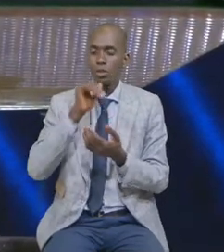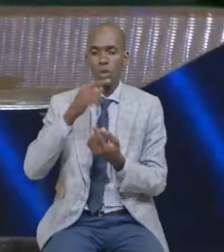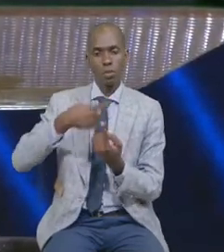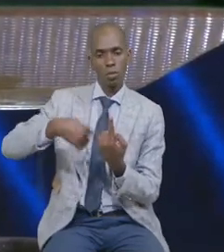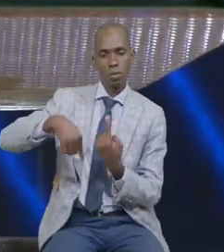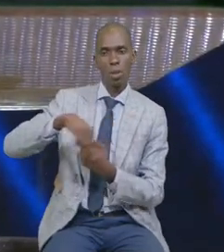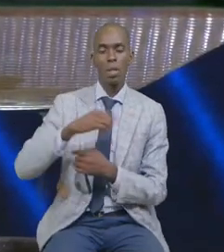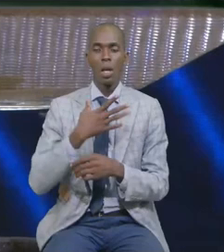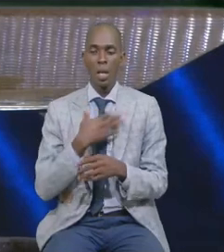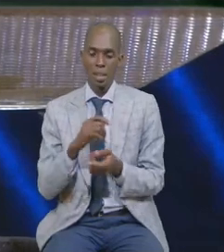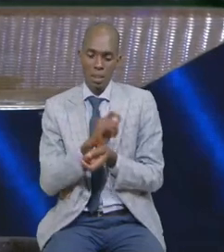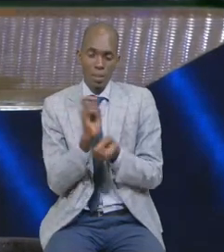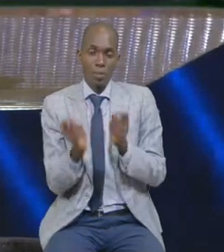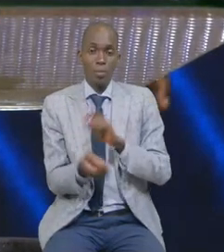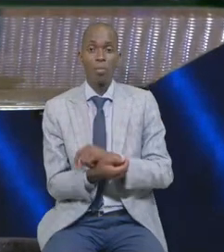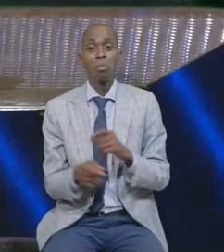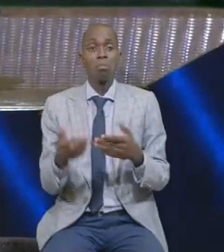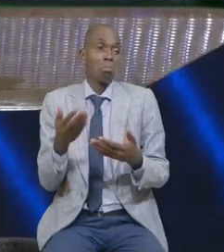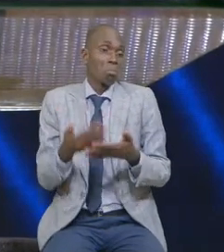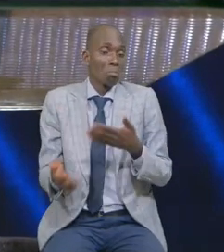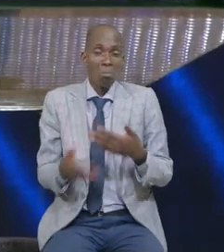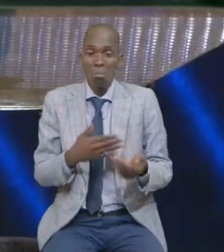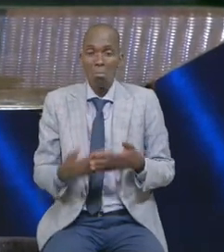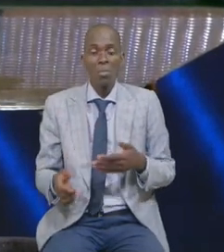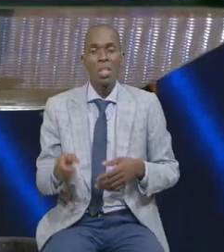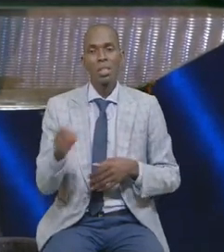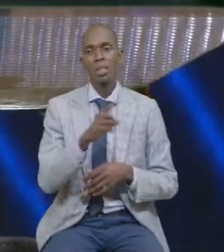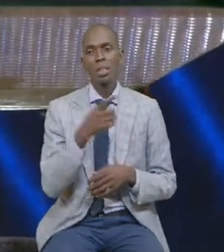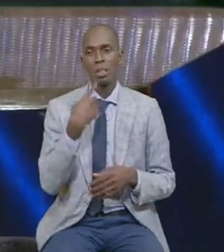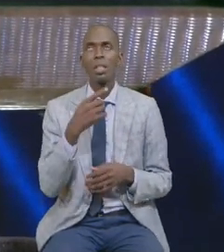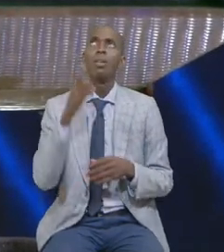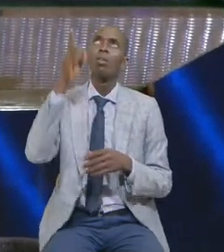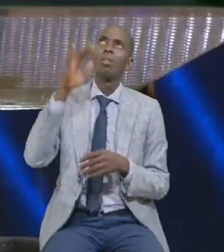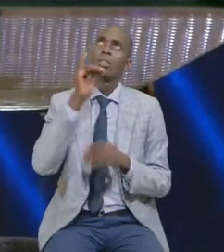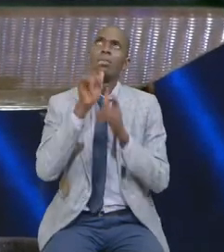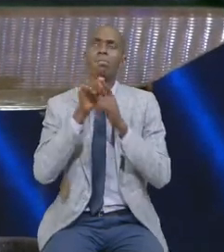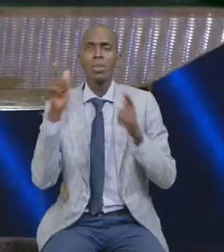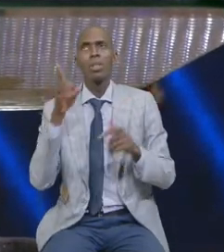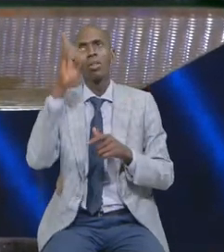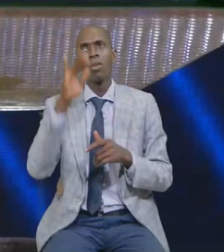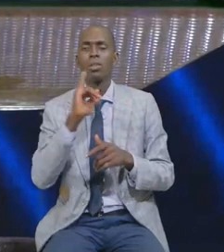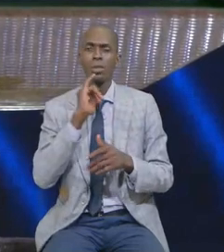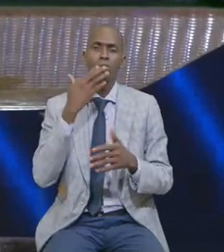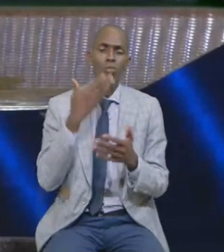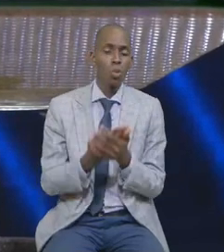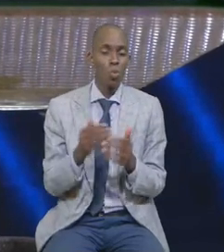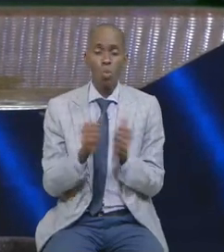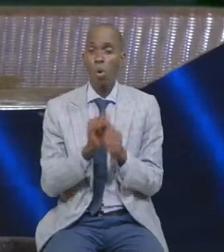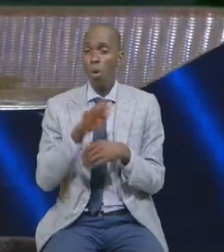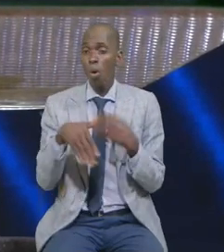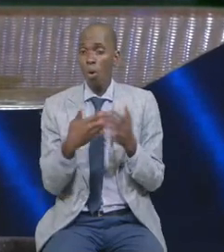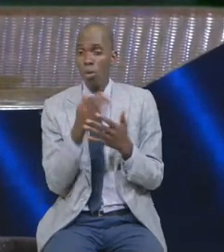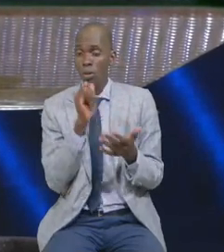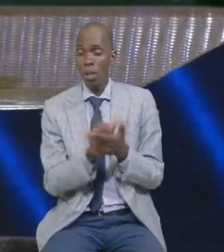and transformed. Even though they, you know, say that God is great and God is good and all that, look at